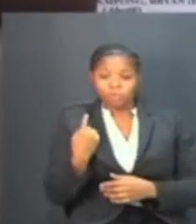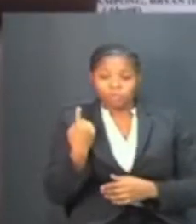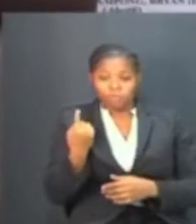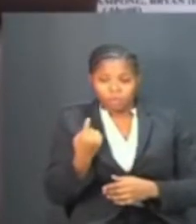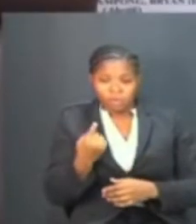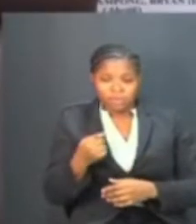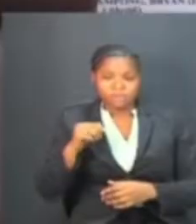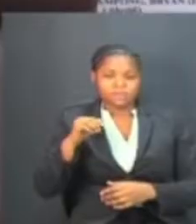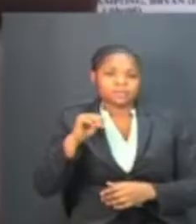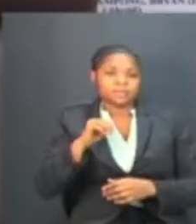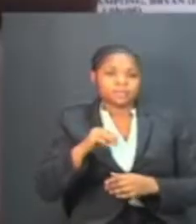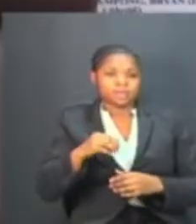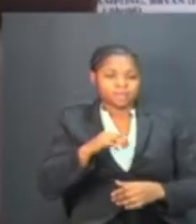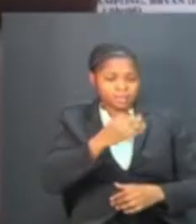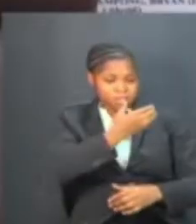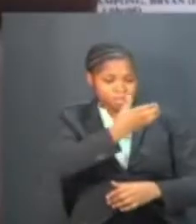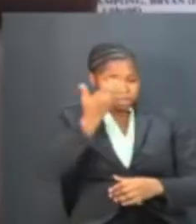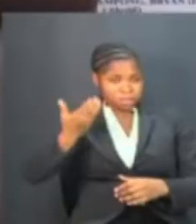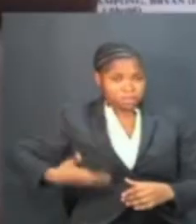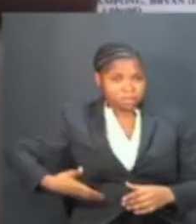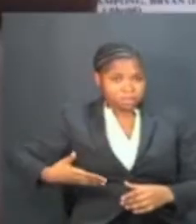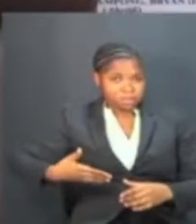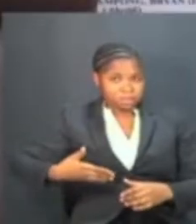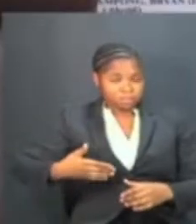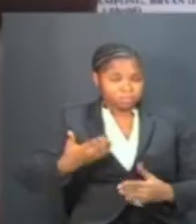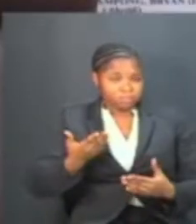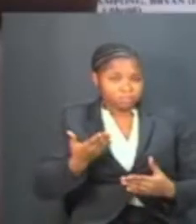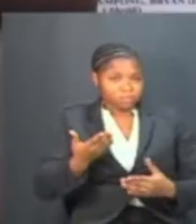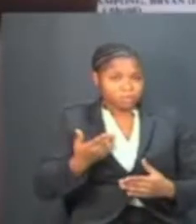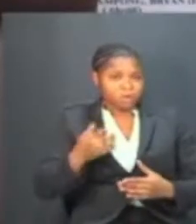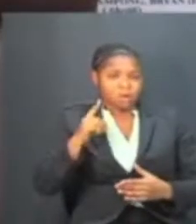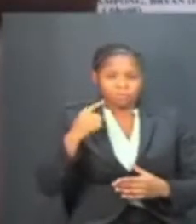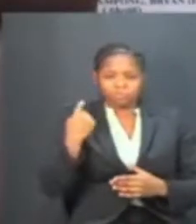the climax, who is the owner and overlord of the